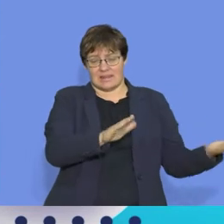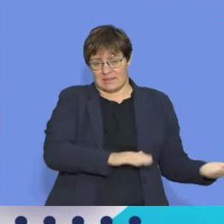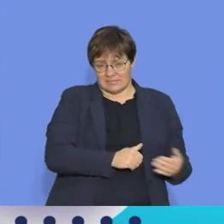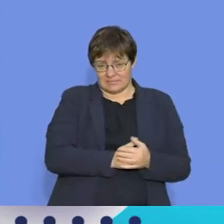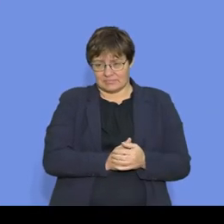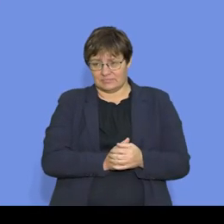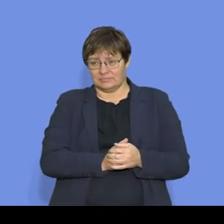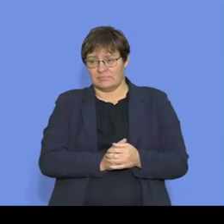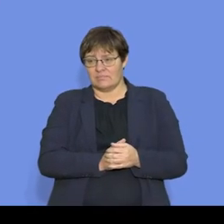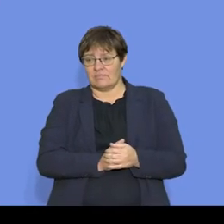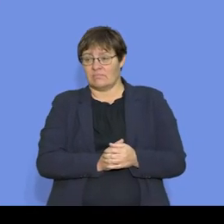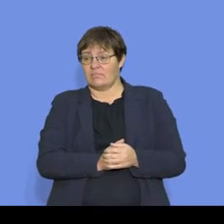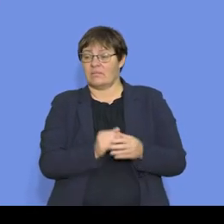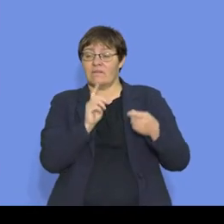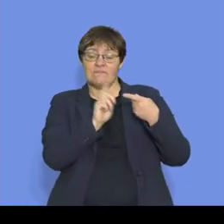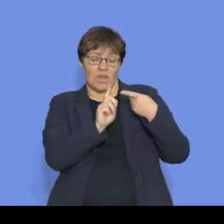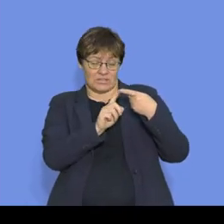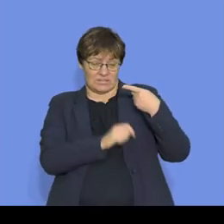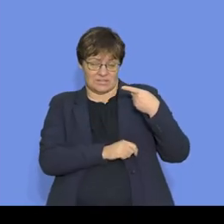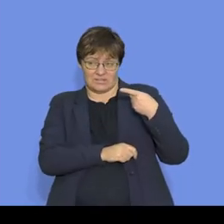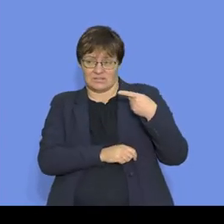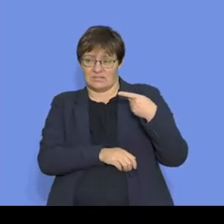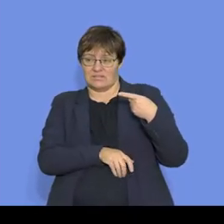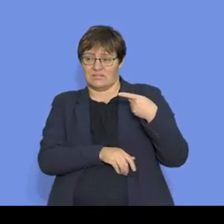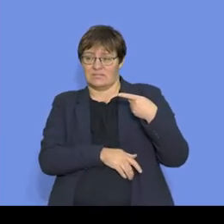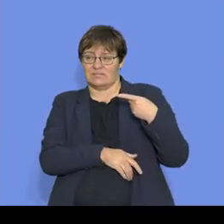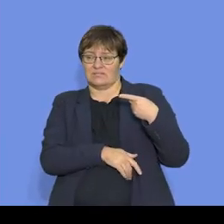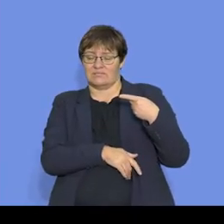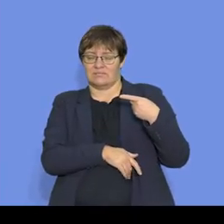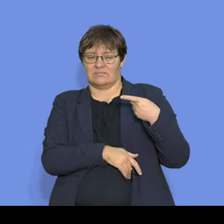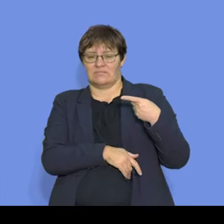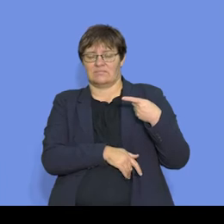extinct? So, if we have a look at the first extinction